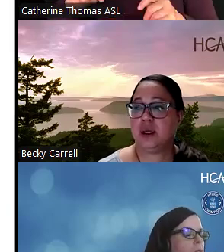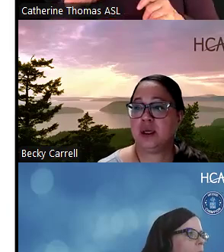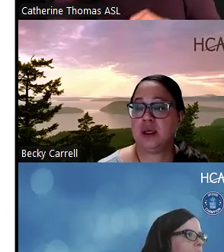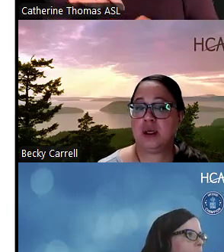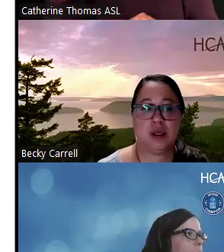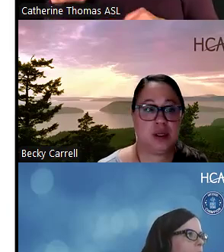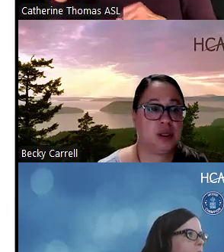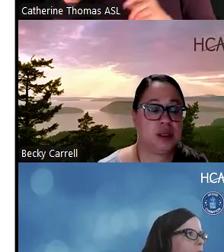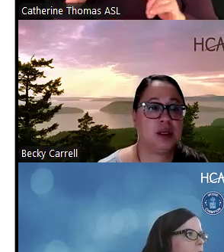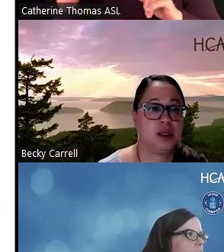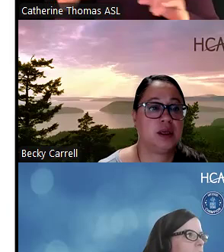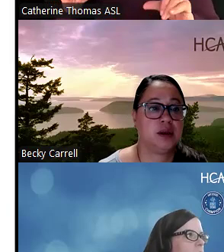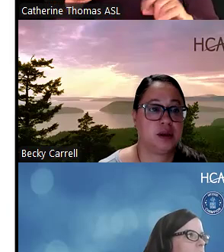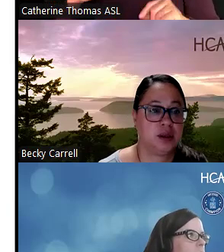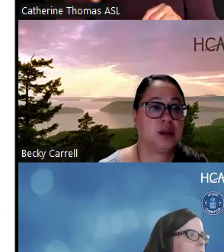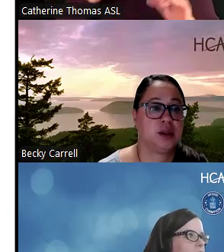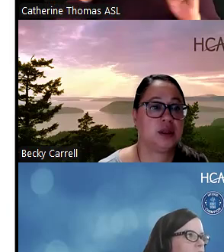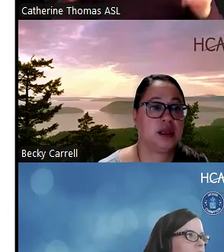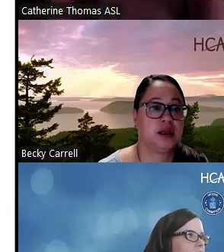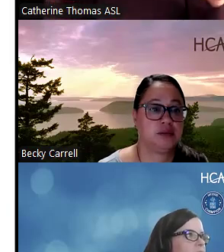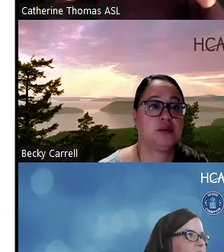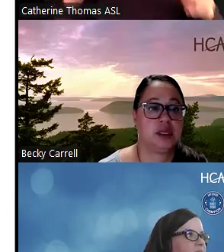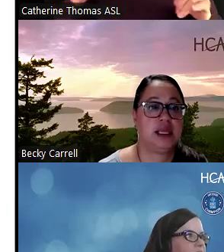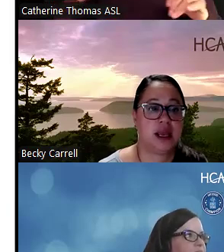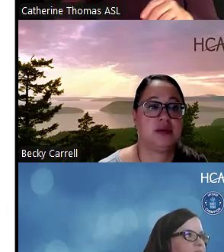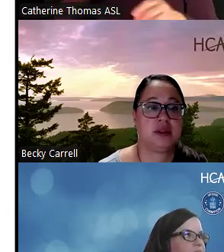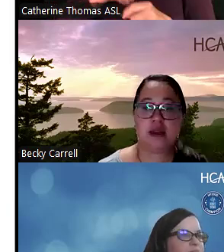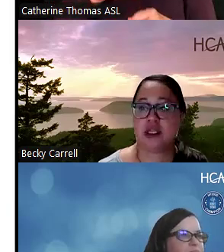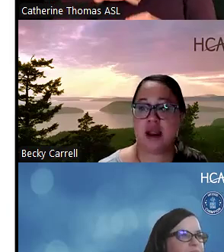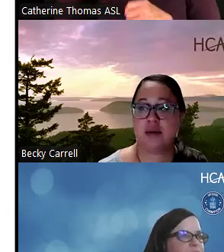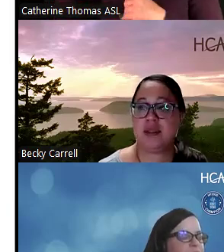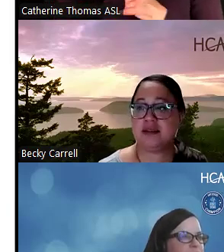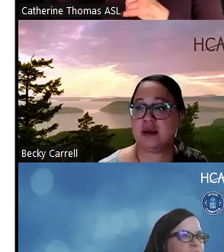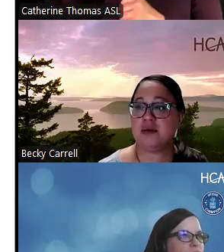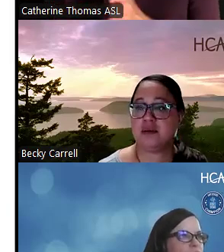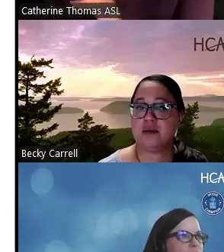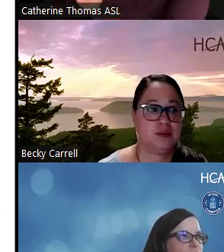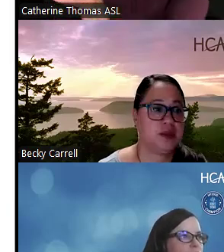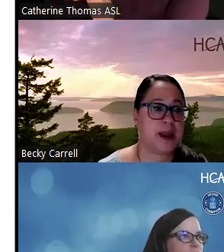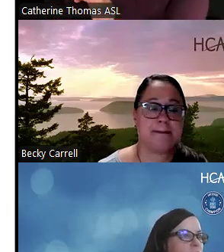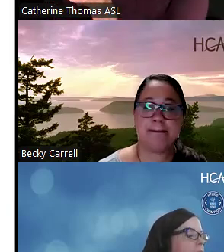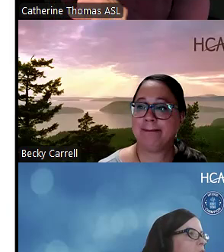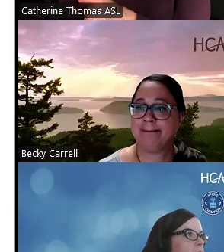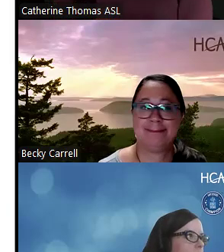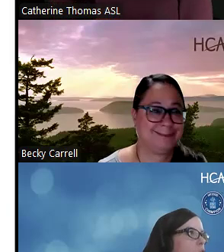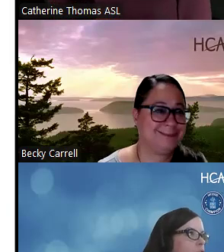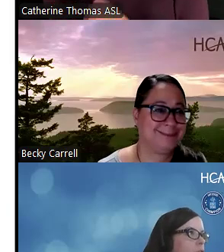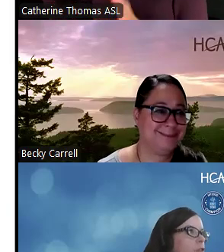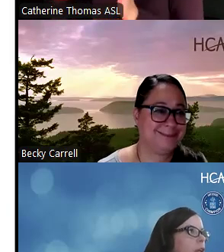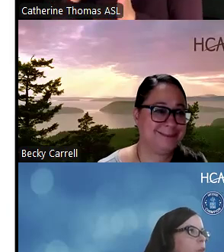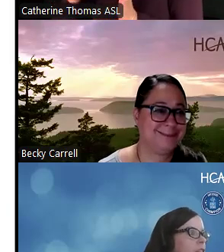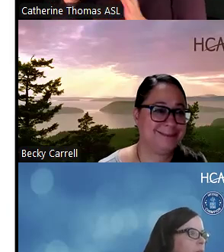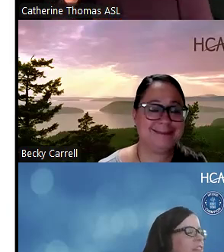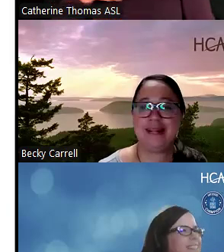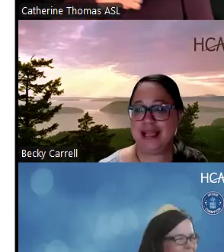And we can post it probably in our external site. Yeah, the language, I would think. We can actually send a golf